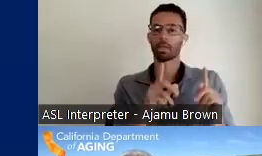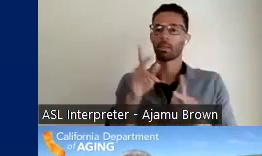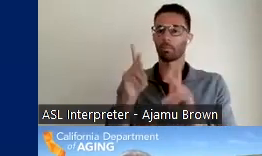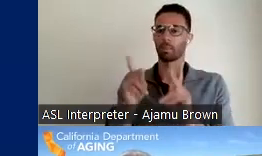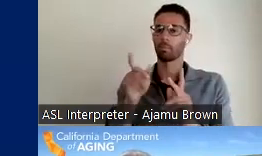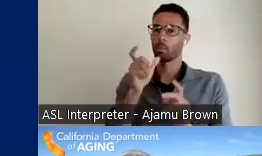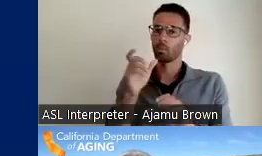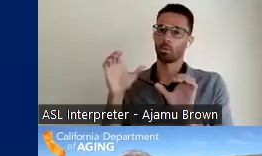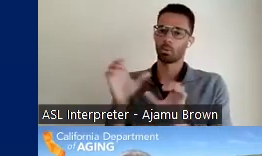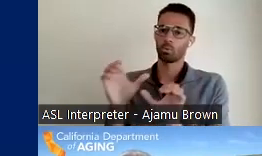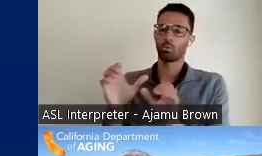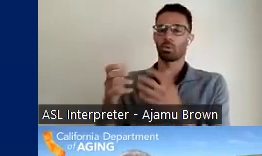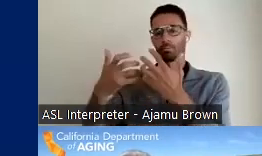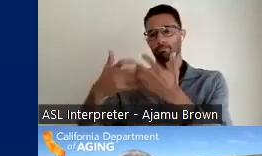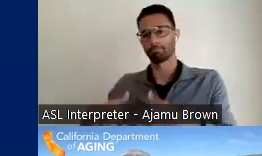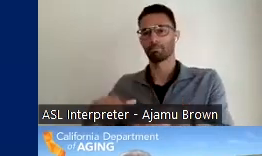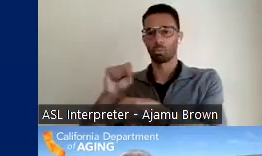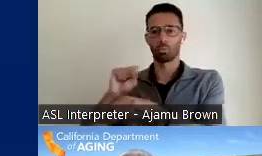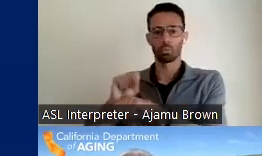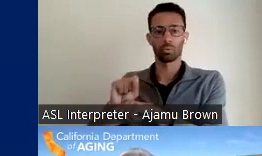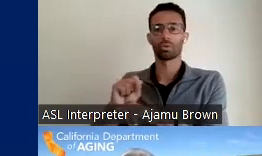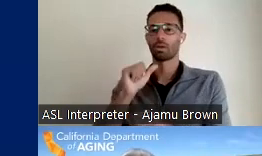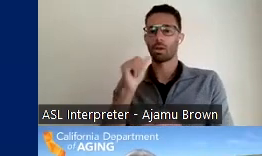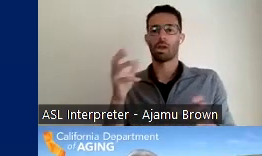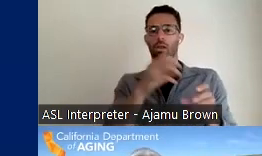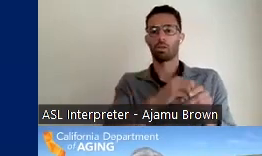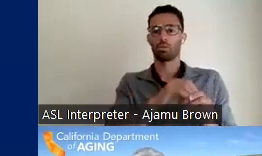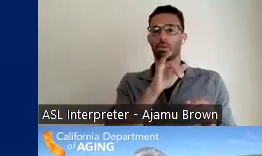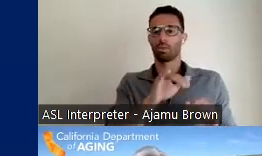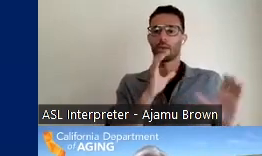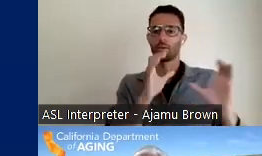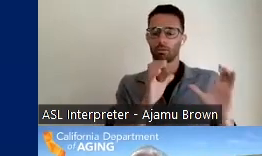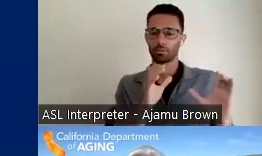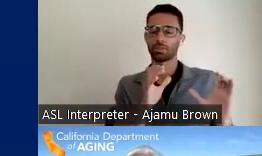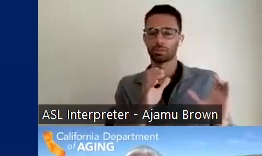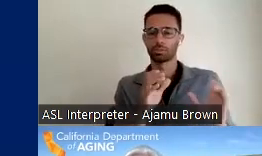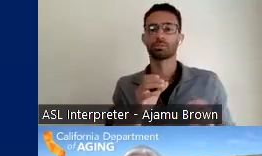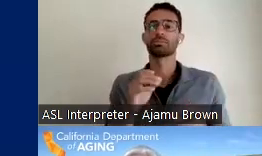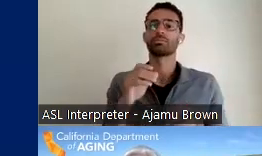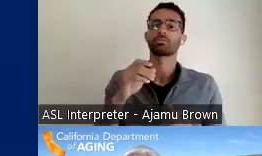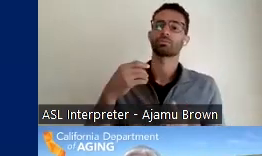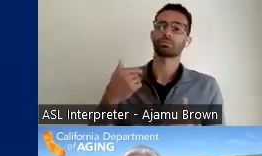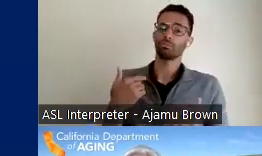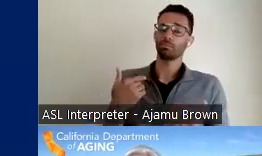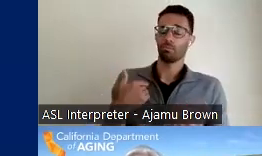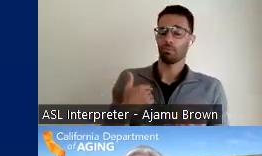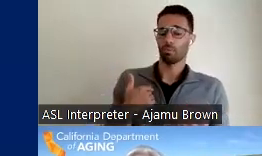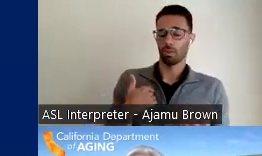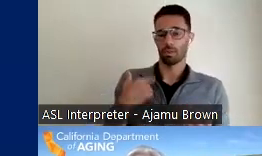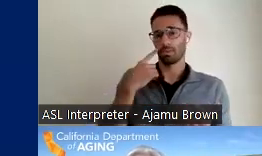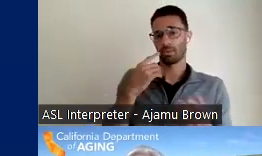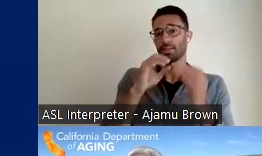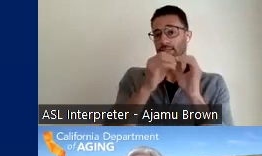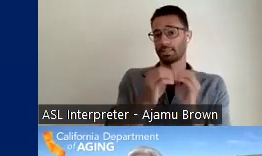I'd like to just throw out for a future topic is, you know, data exchanges, and it relates at the level of the